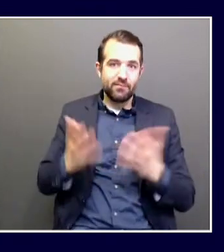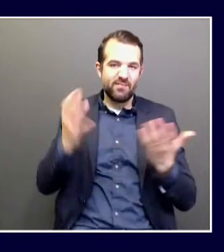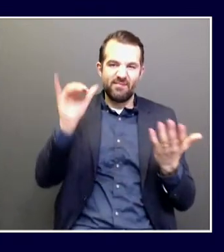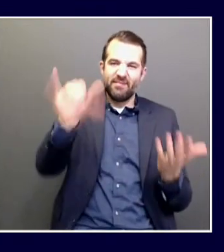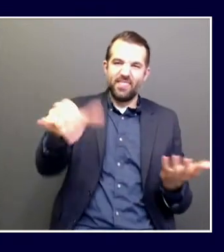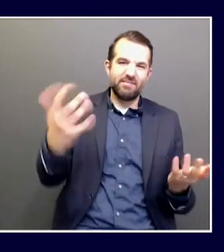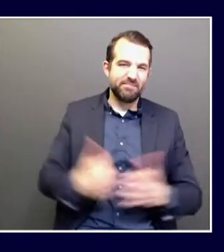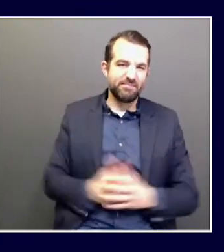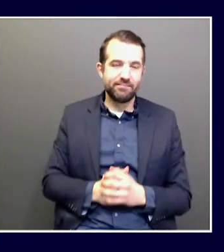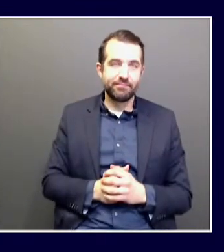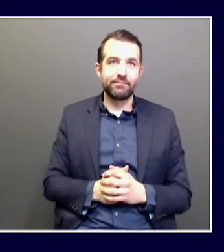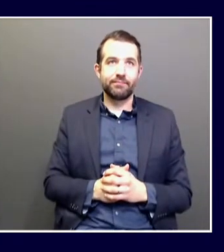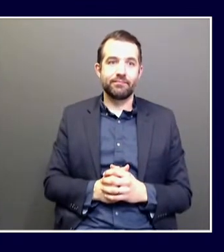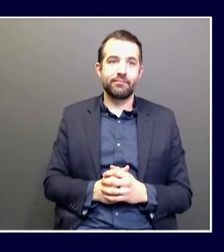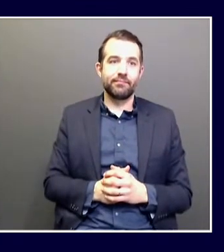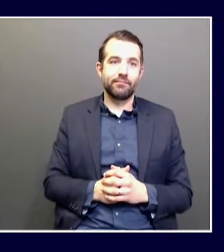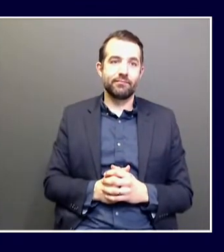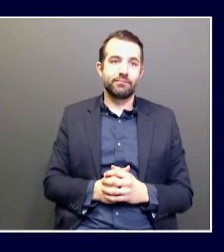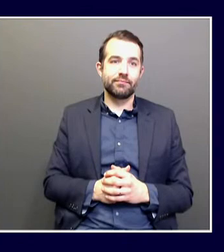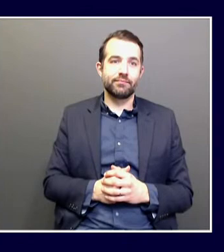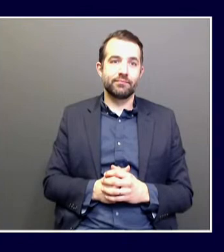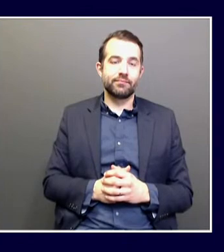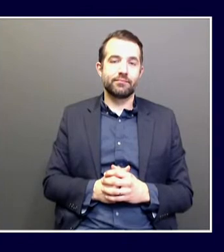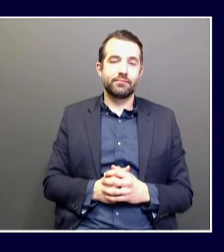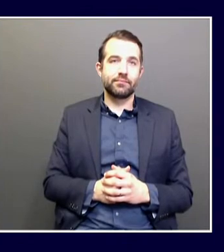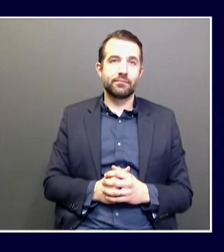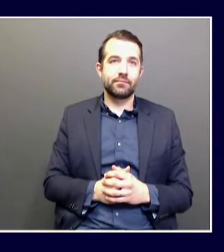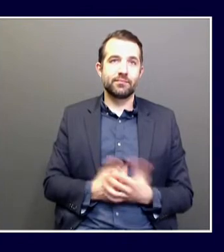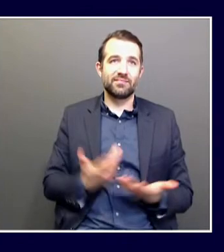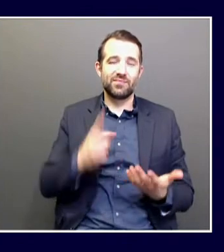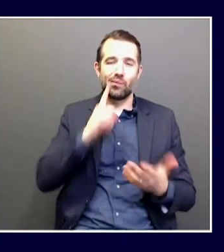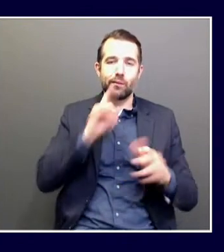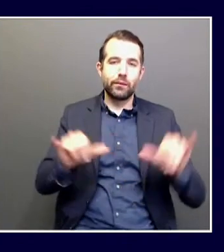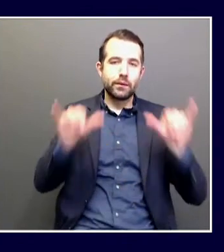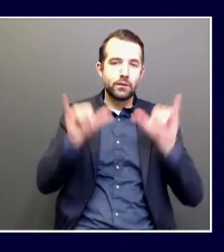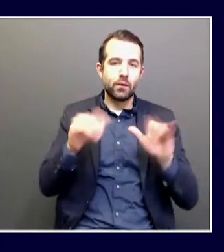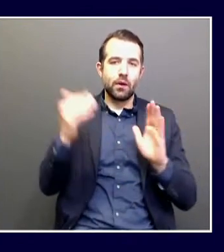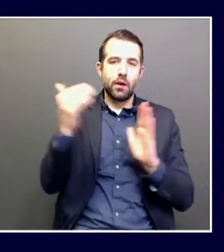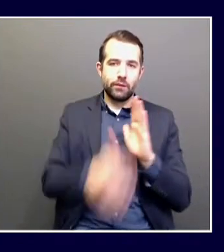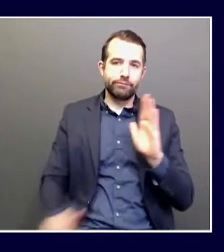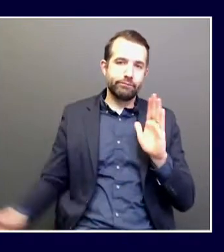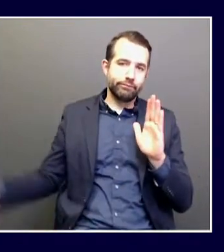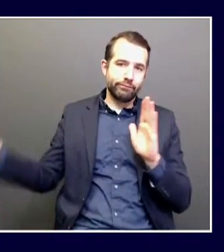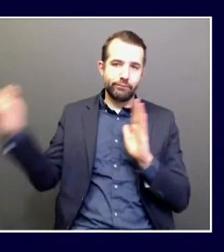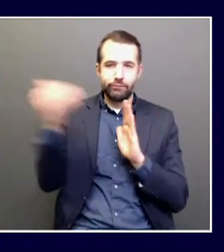patient flow and their IT side. This is not really different from that.